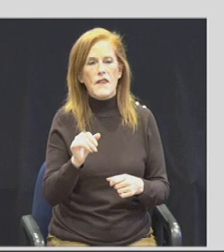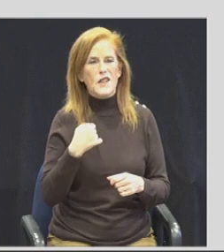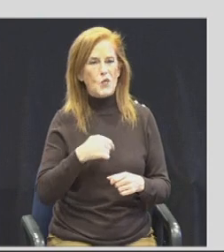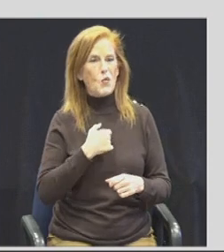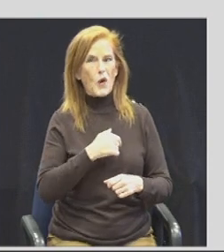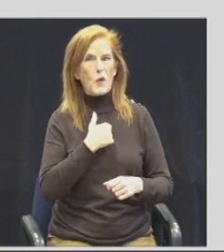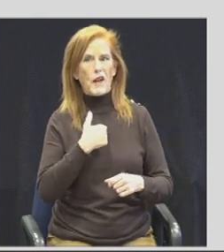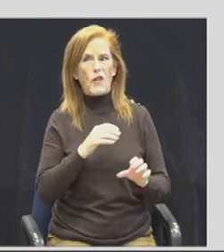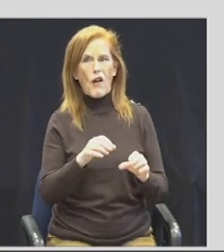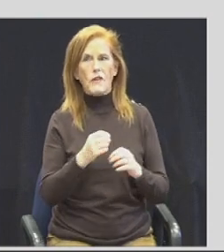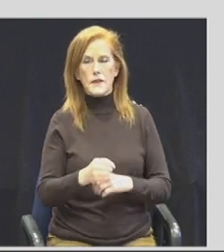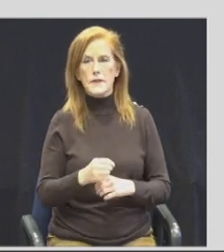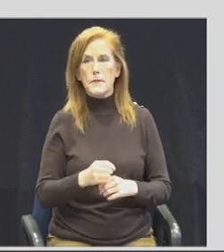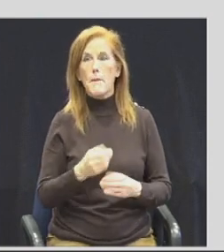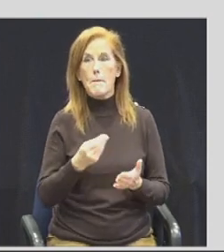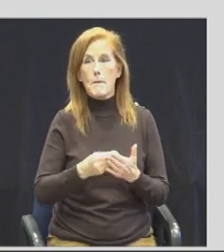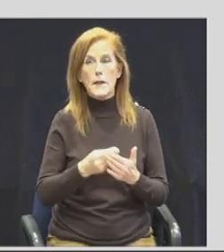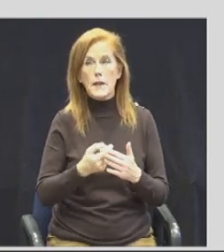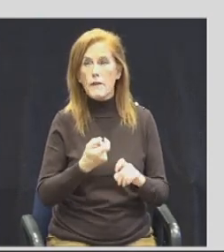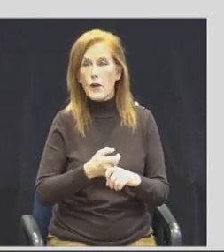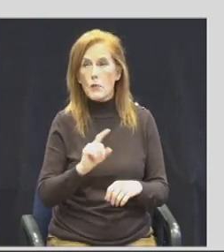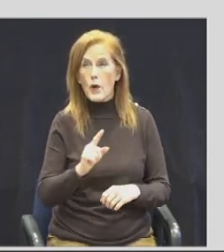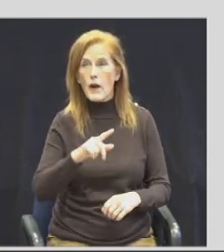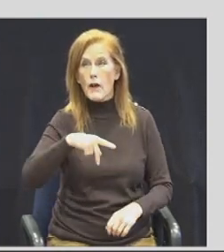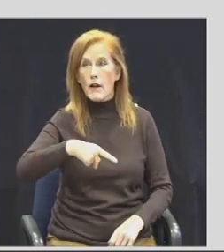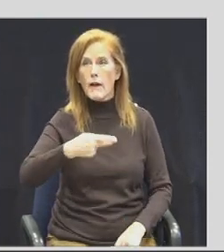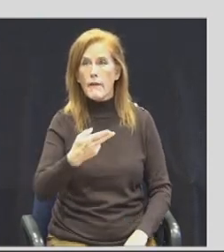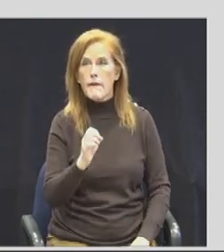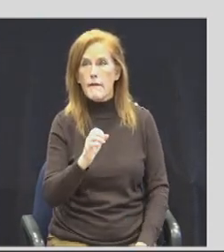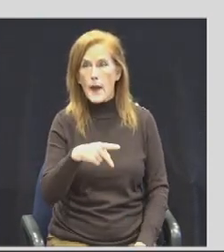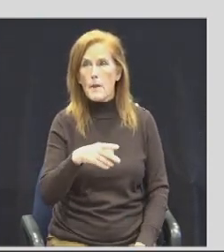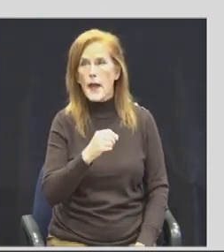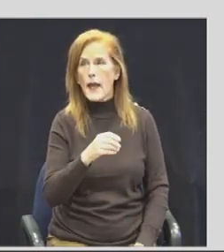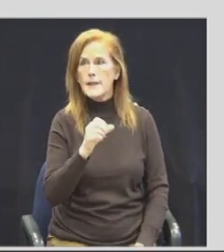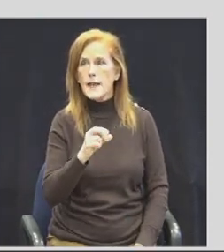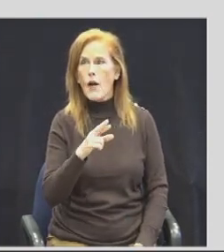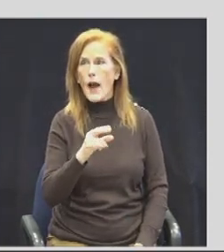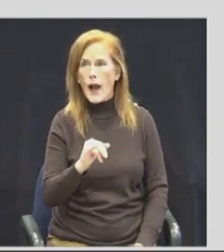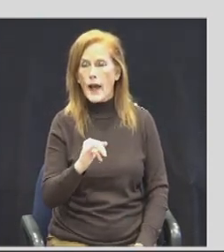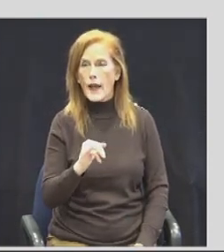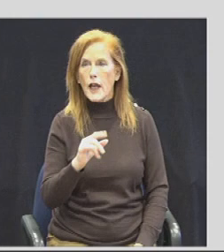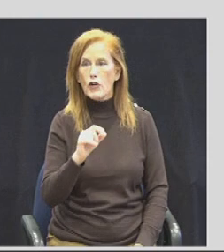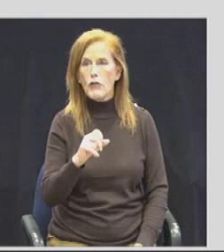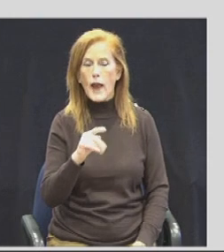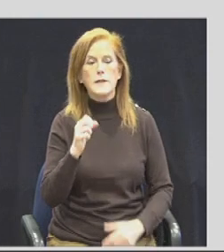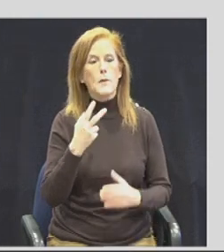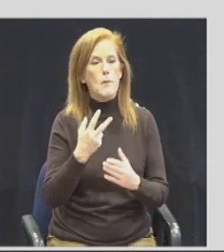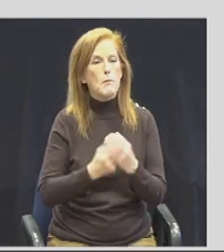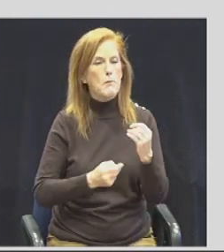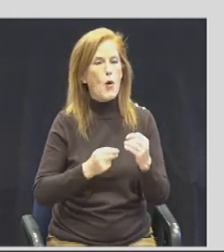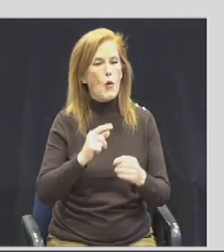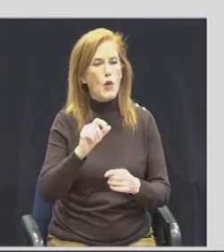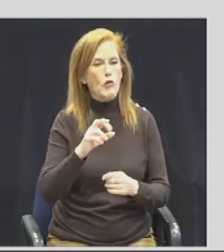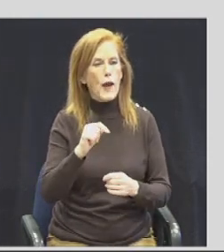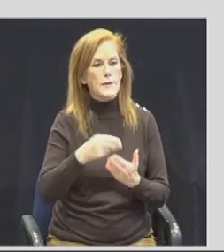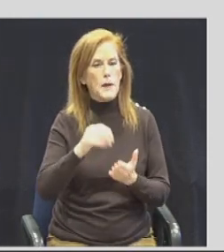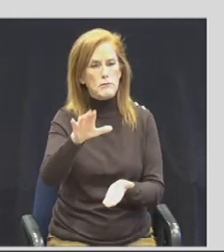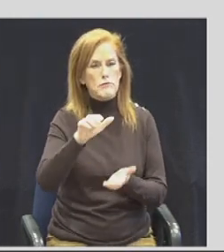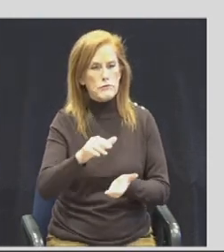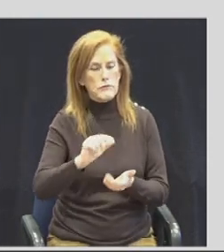department. Our main funding comes from FEP and CRI grants, which are both federal grants that are